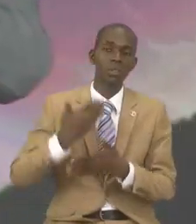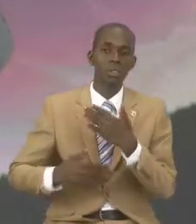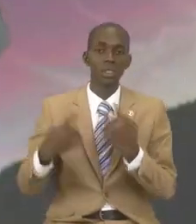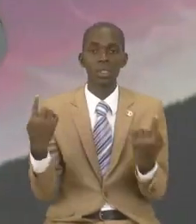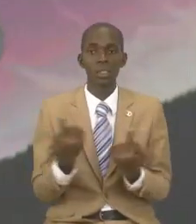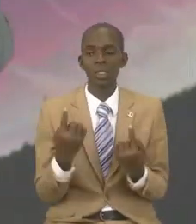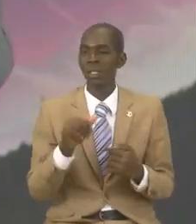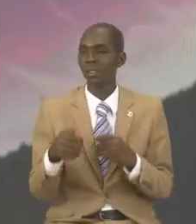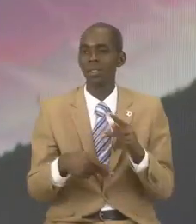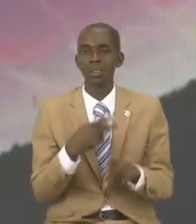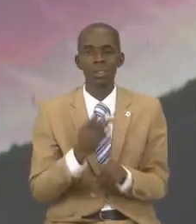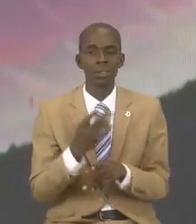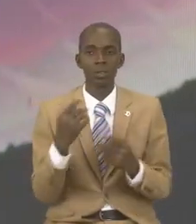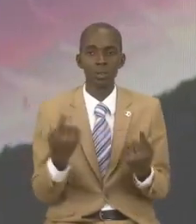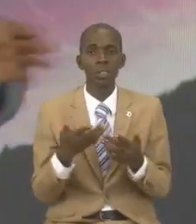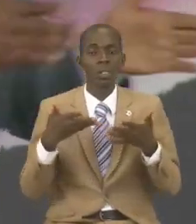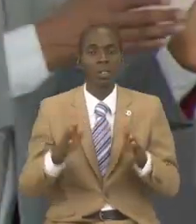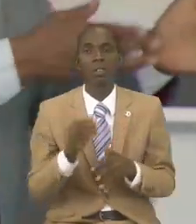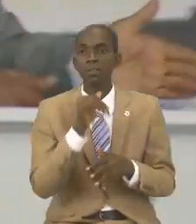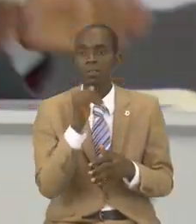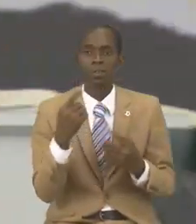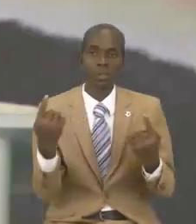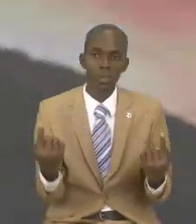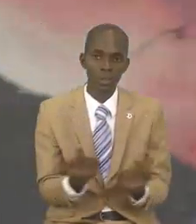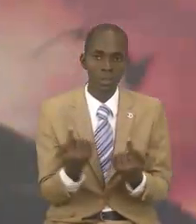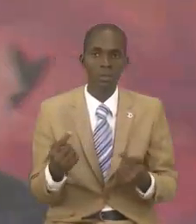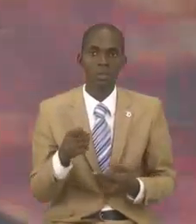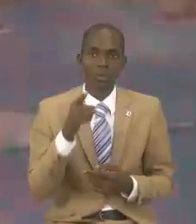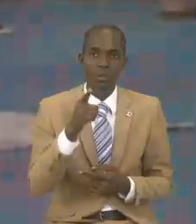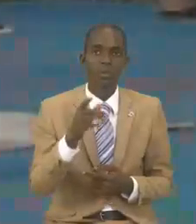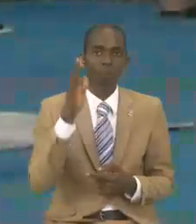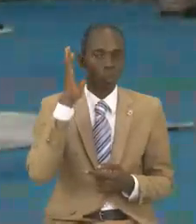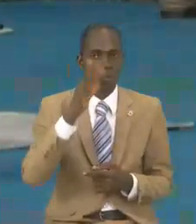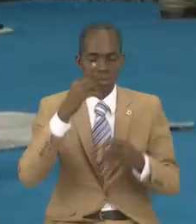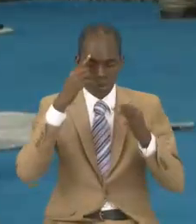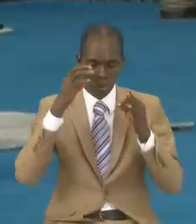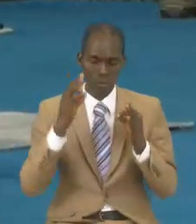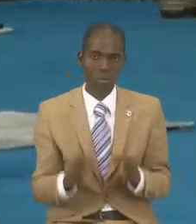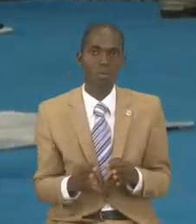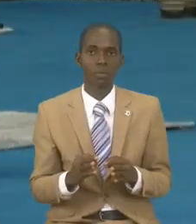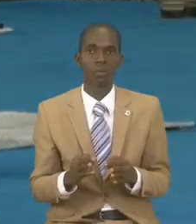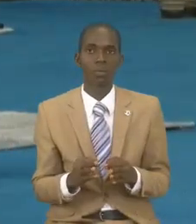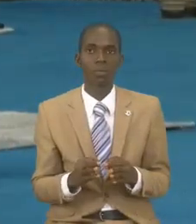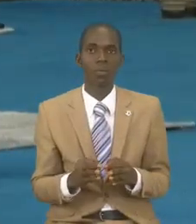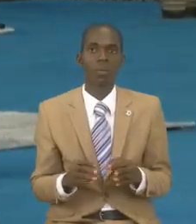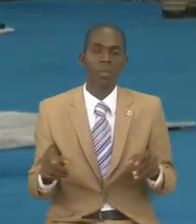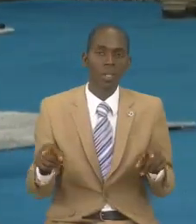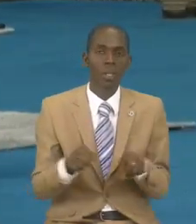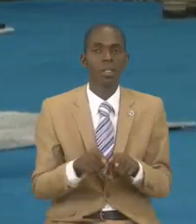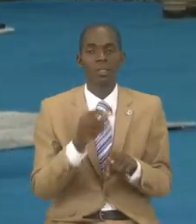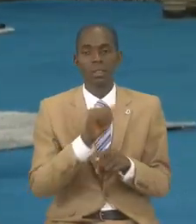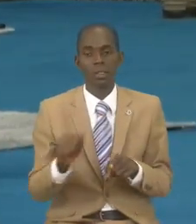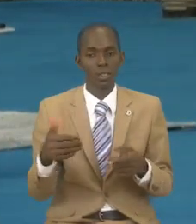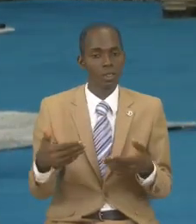let not sin. You will make up your mind as a converted